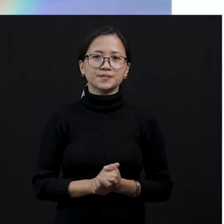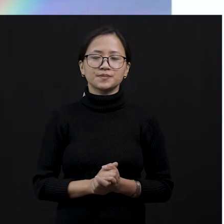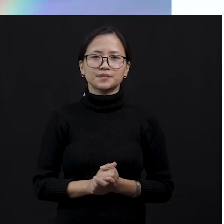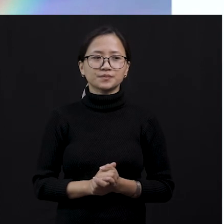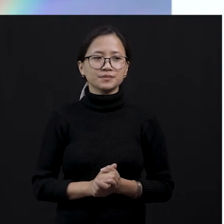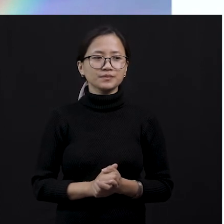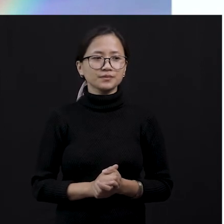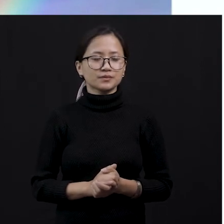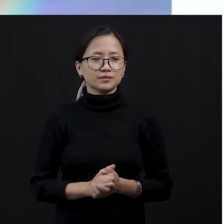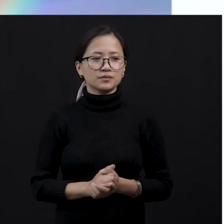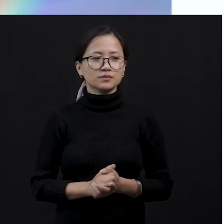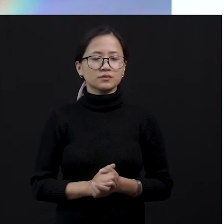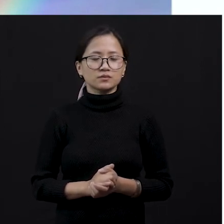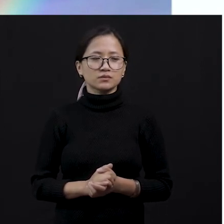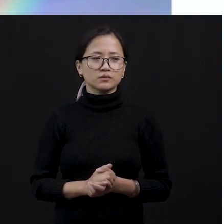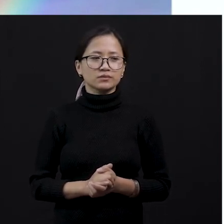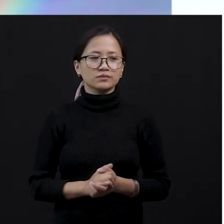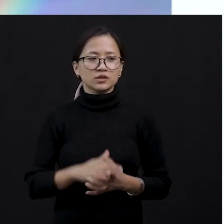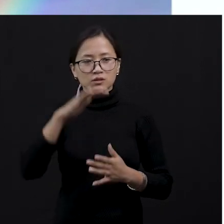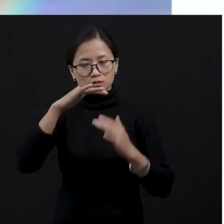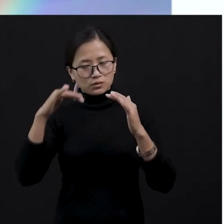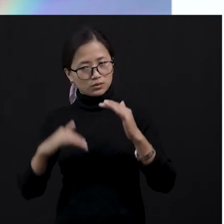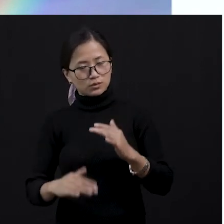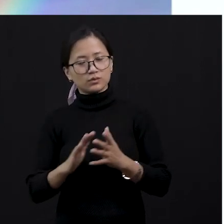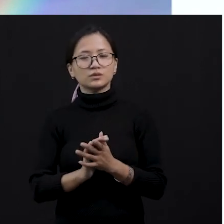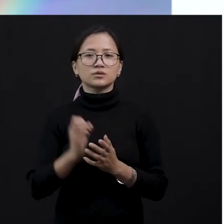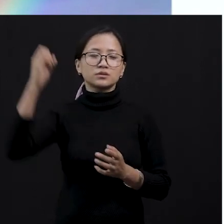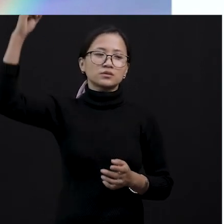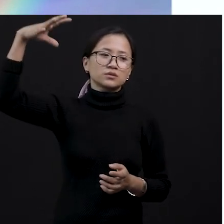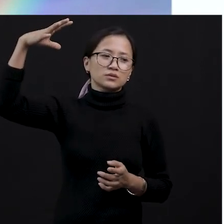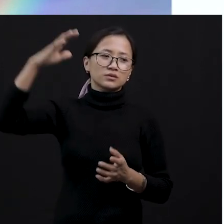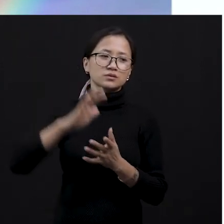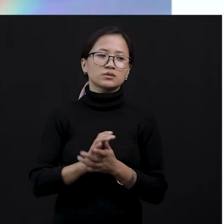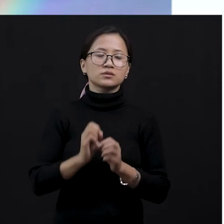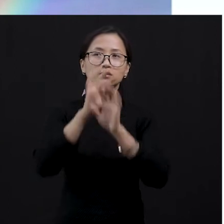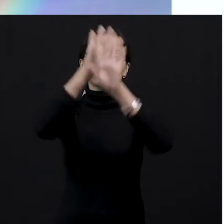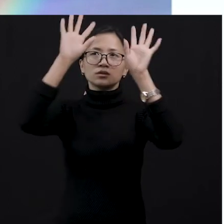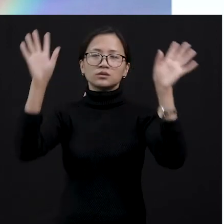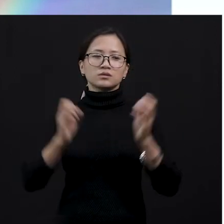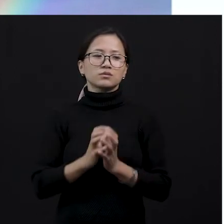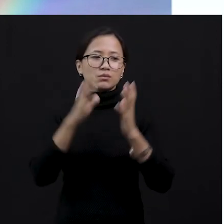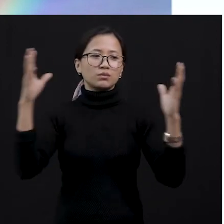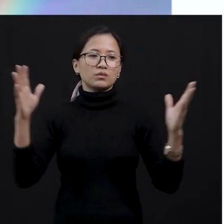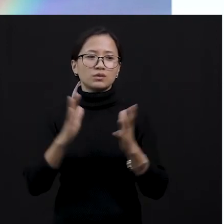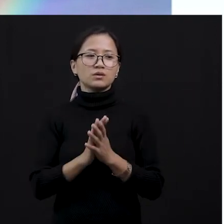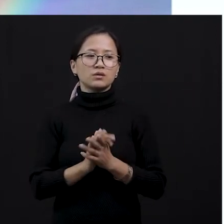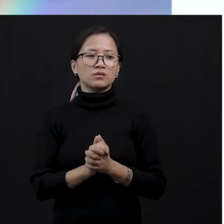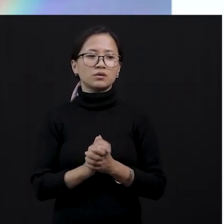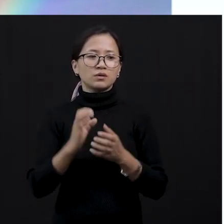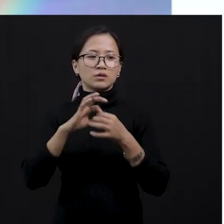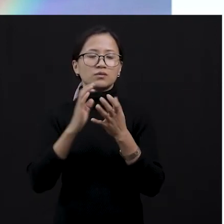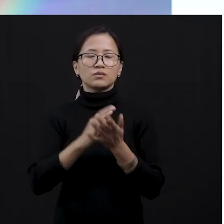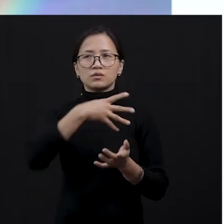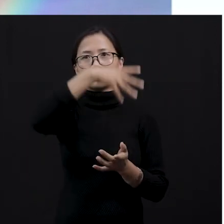Okay, and the lower the sun in the sky, see, when the sun is lower, the more